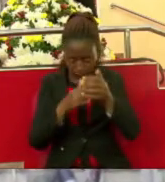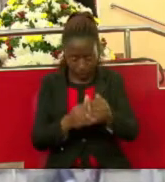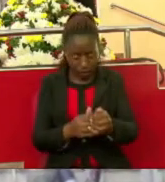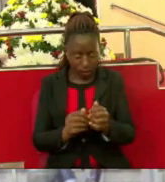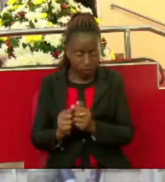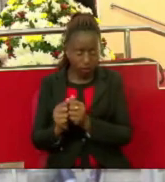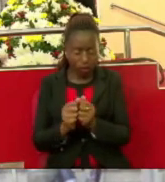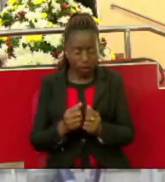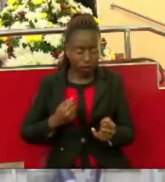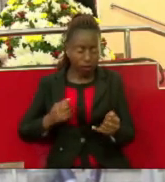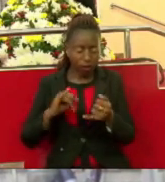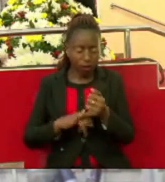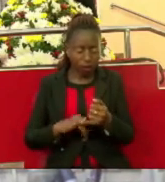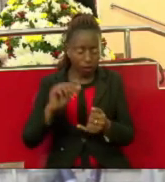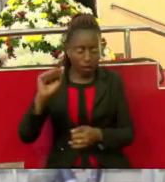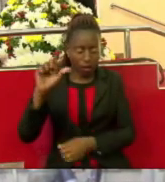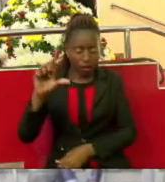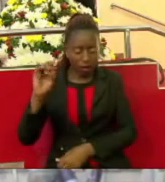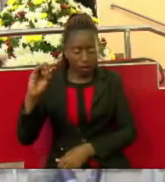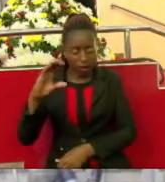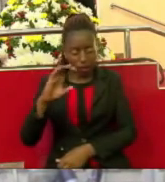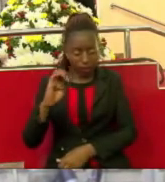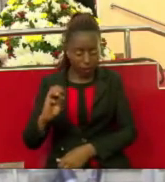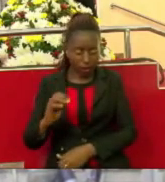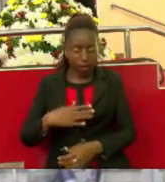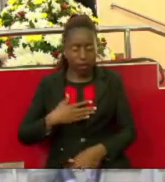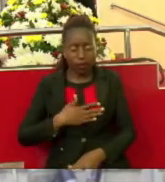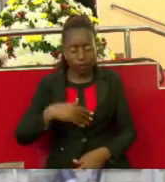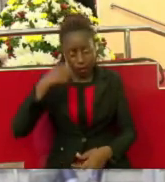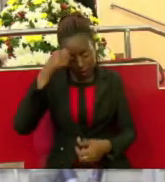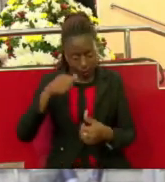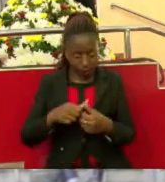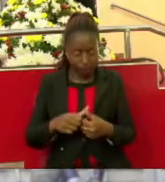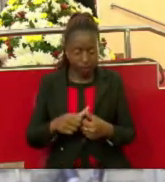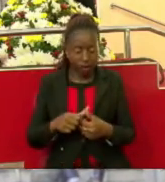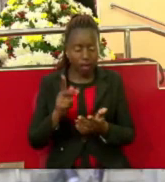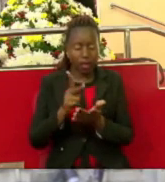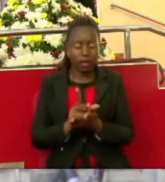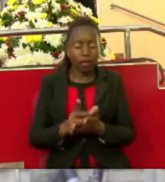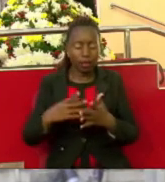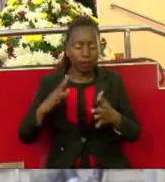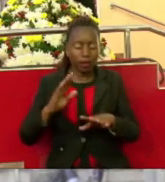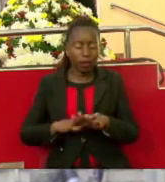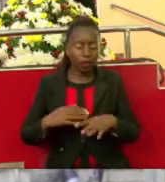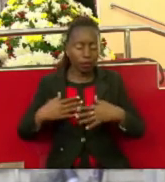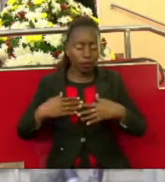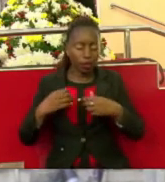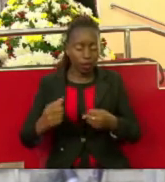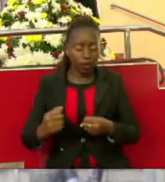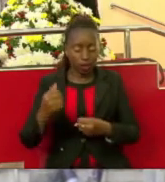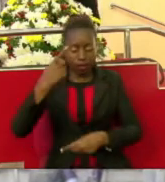That, Father, you will remember them. Keep them in good health, our God. May you prosper them in every way, King of